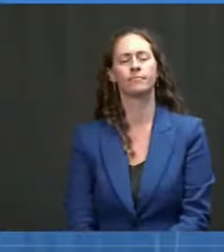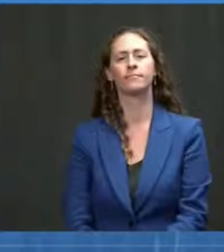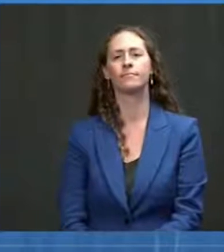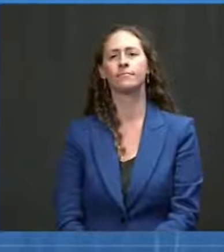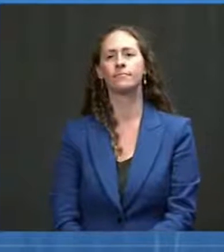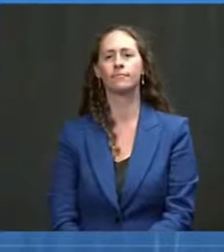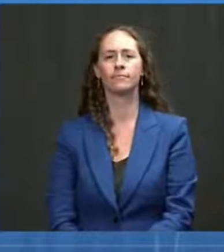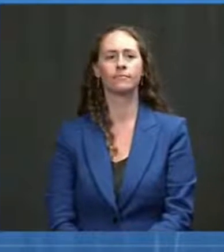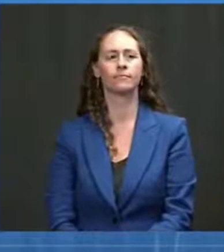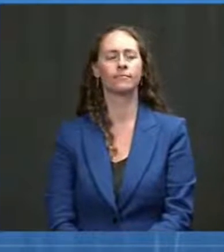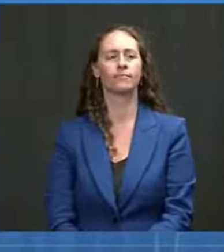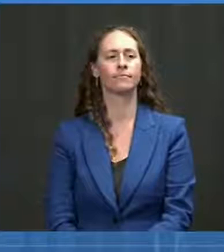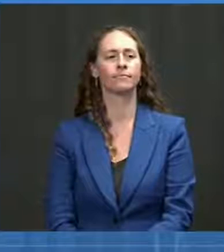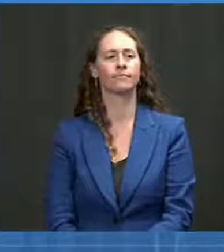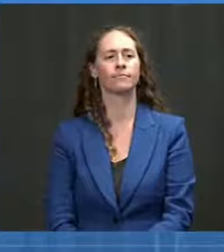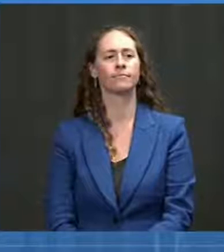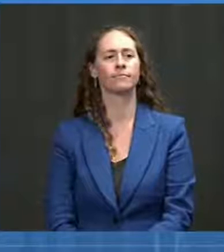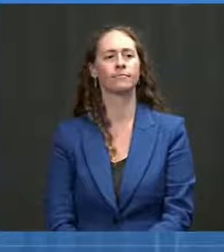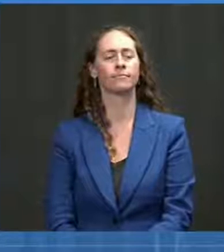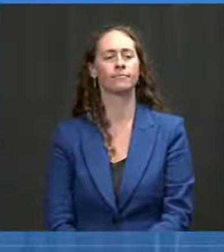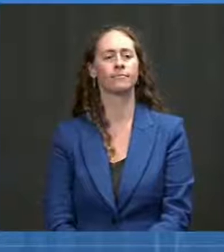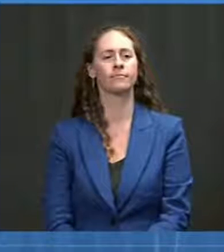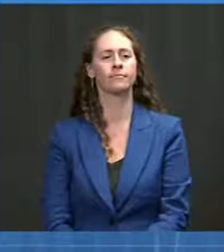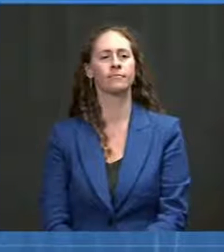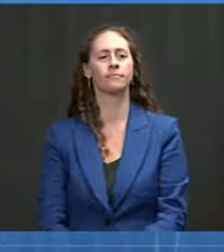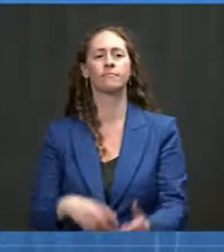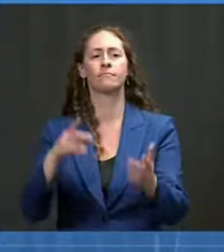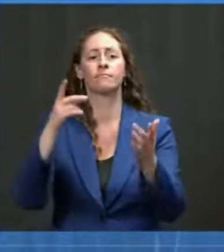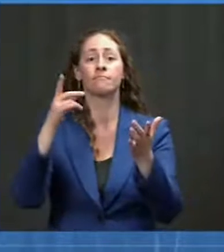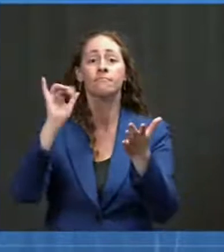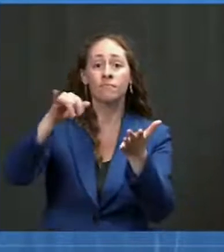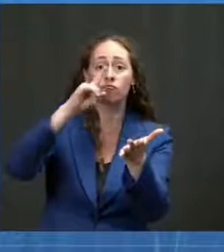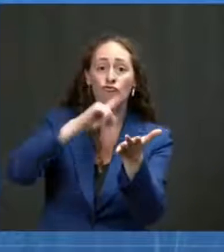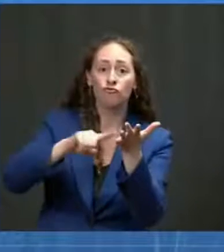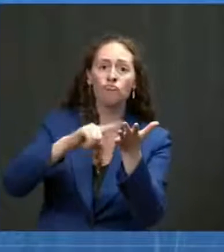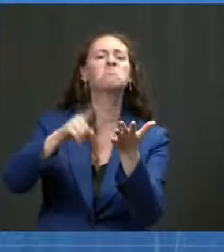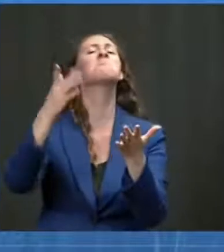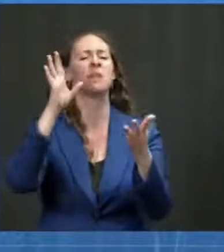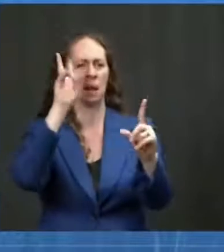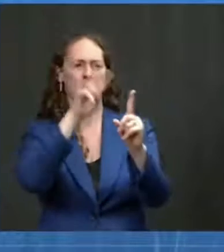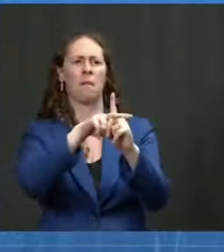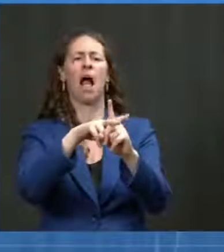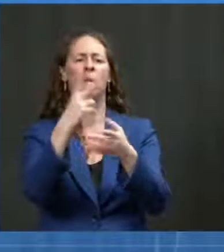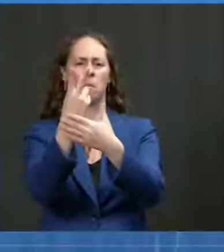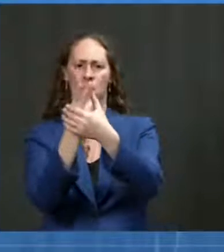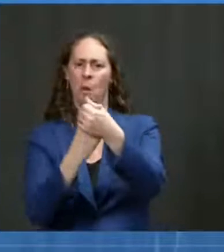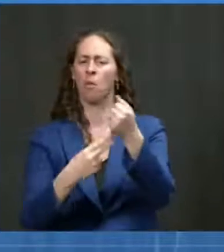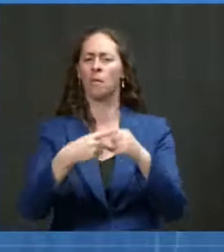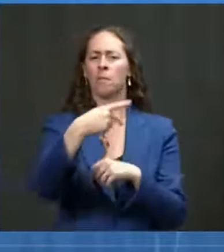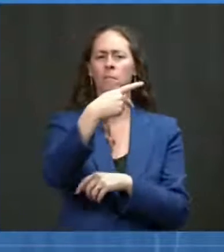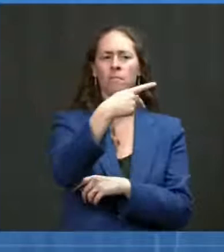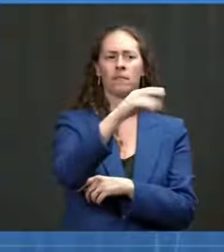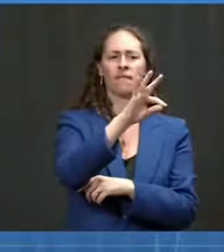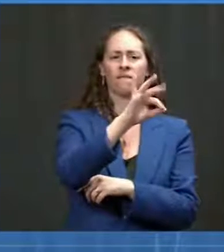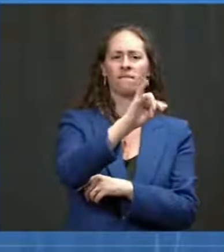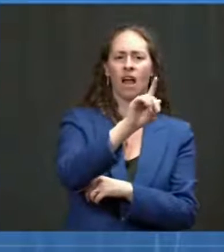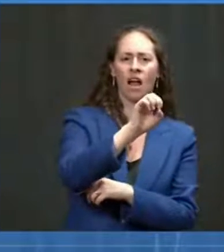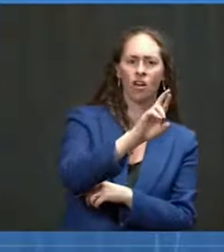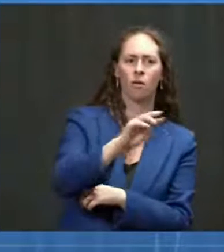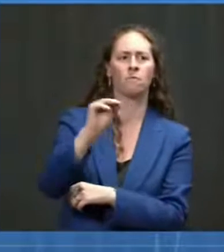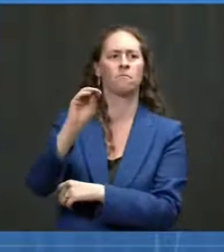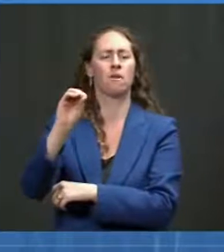would be very, very similar to the Moderna, it was also against the Delta variant. So you get a